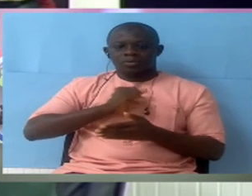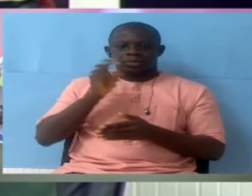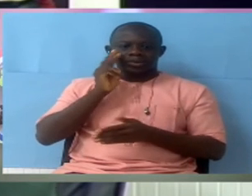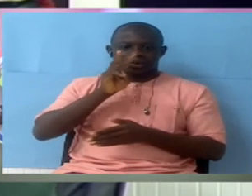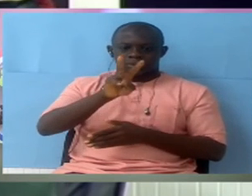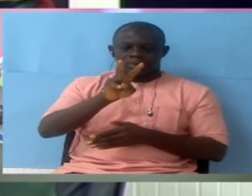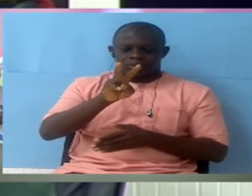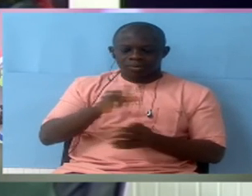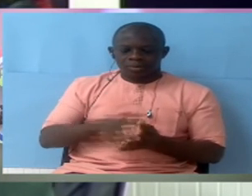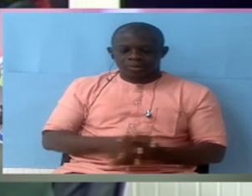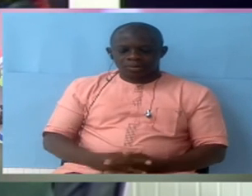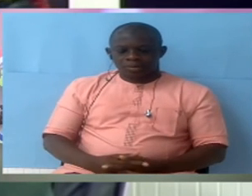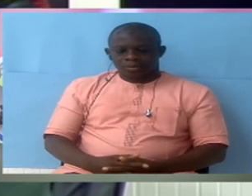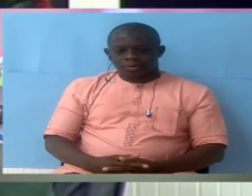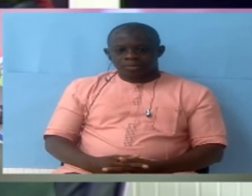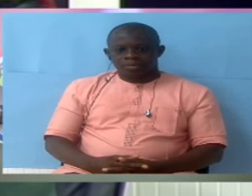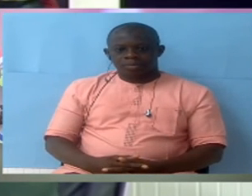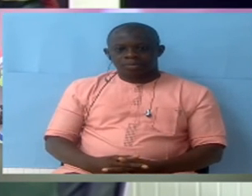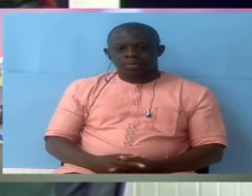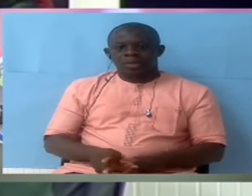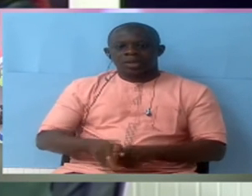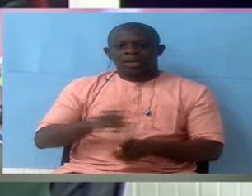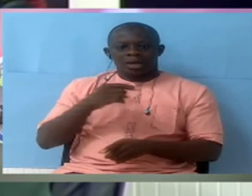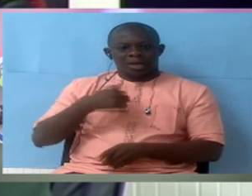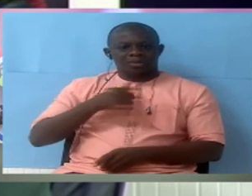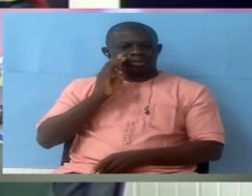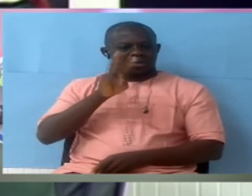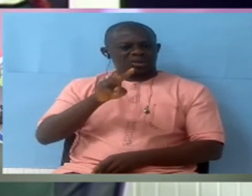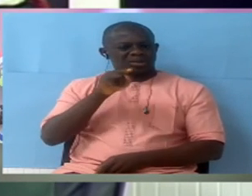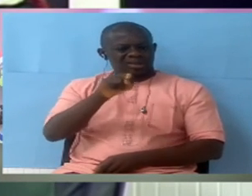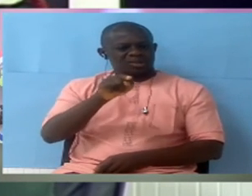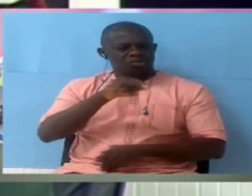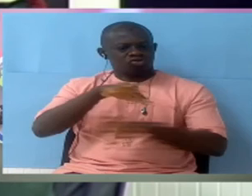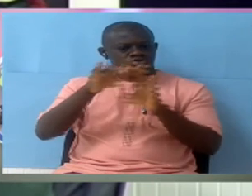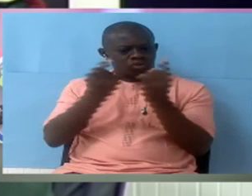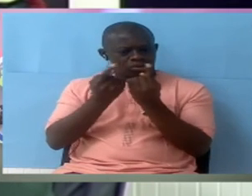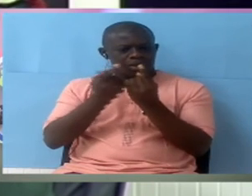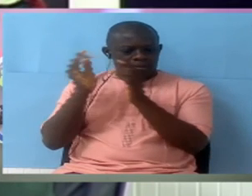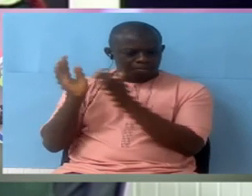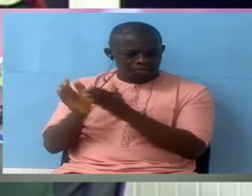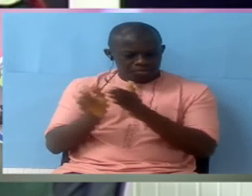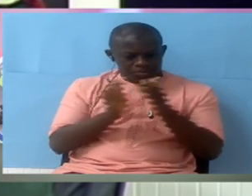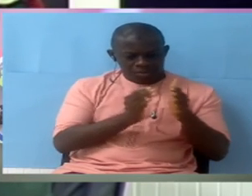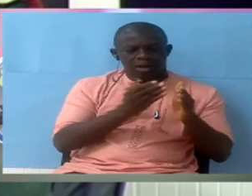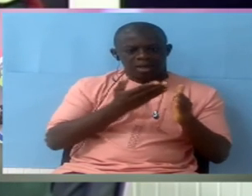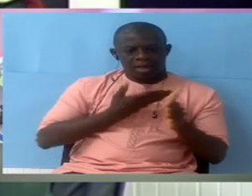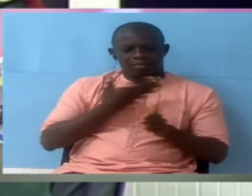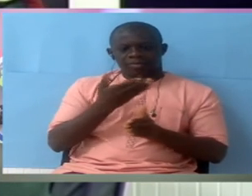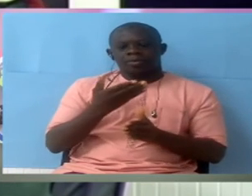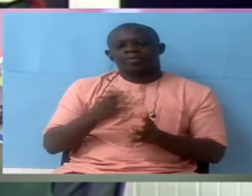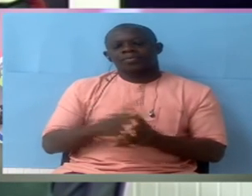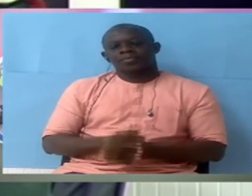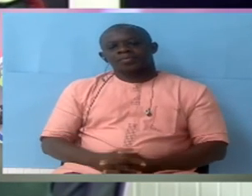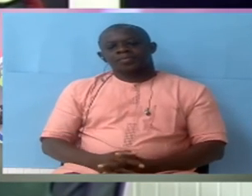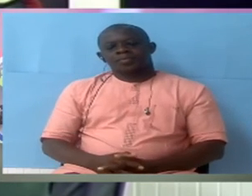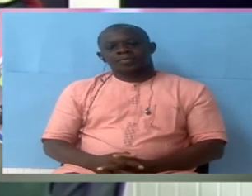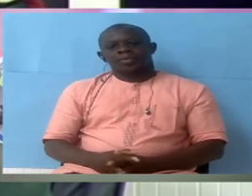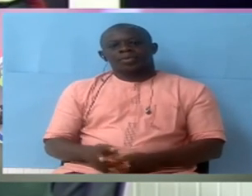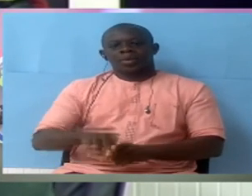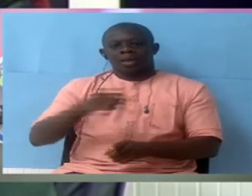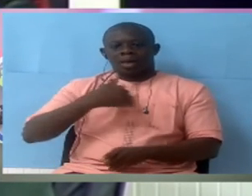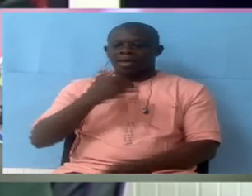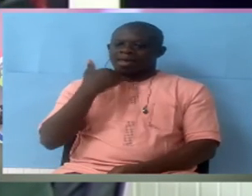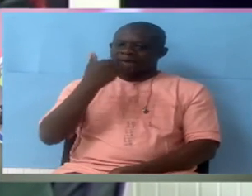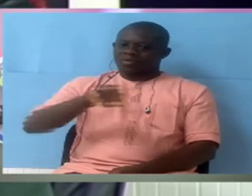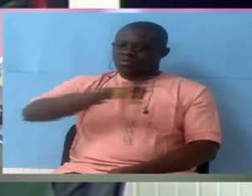this is something planned. Ci la ne li nak mom luñ pexé la be paré. So I asked